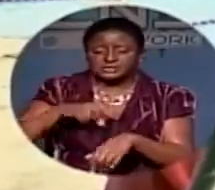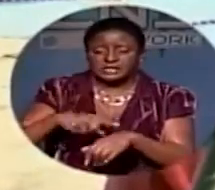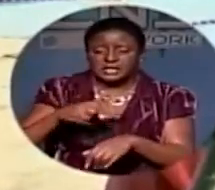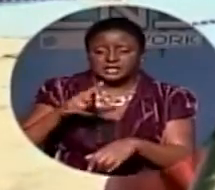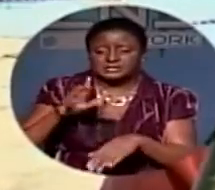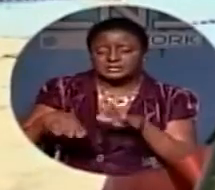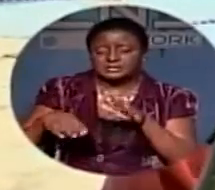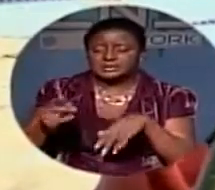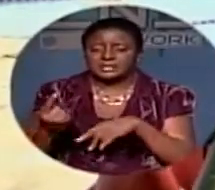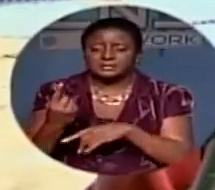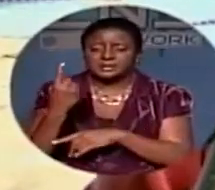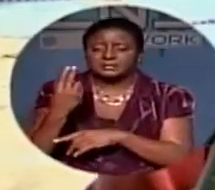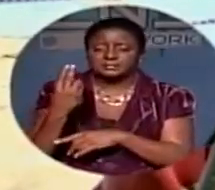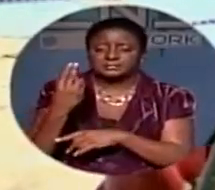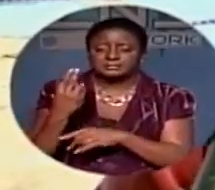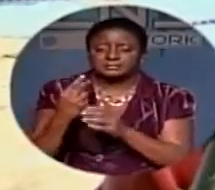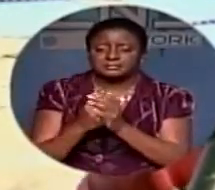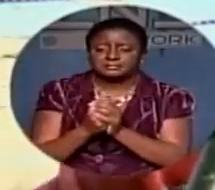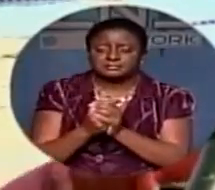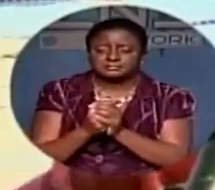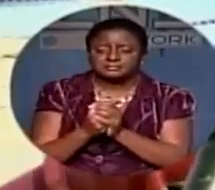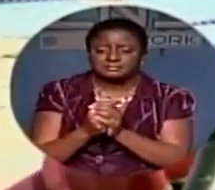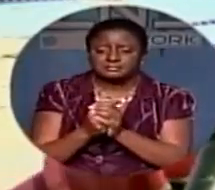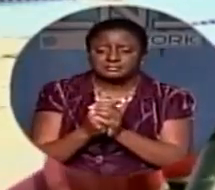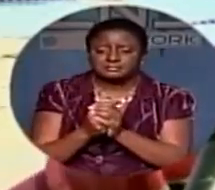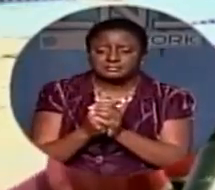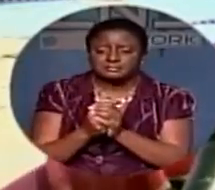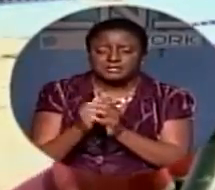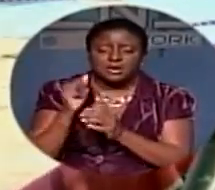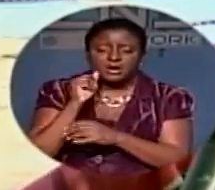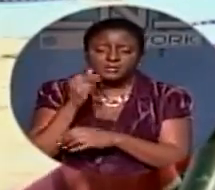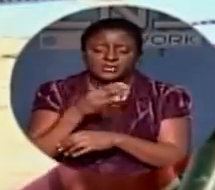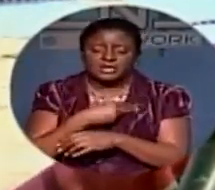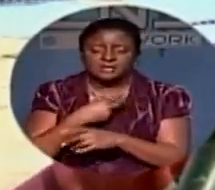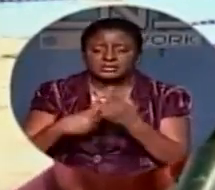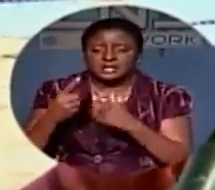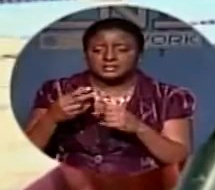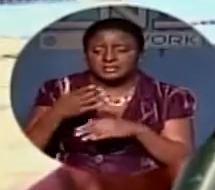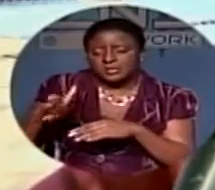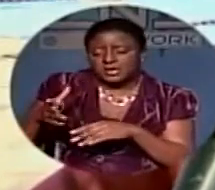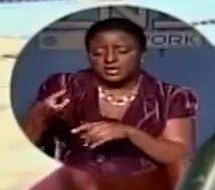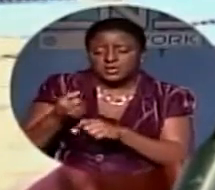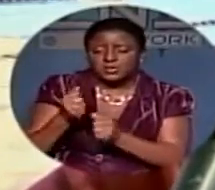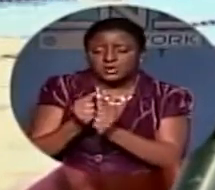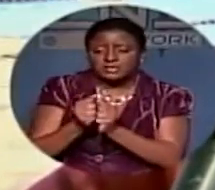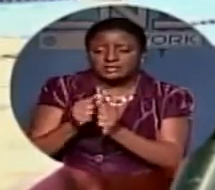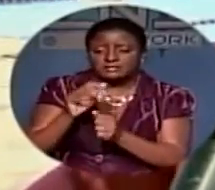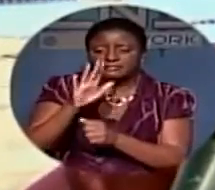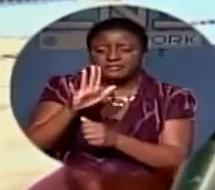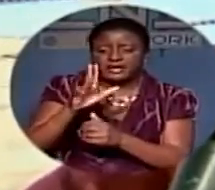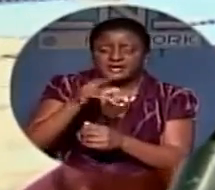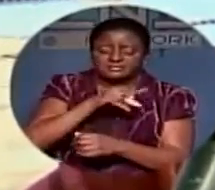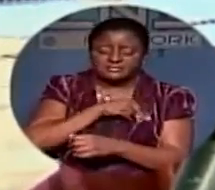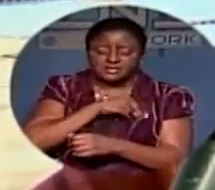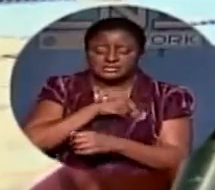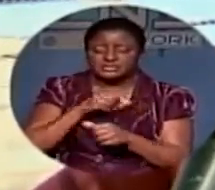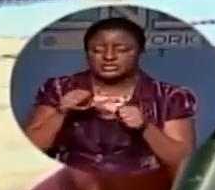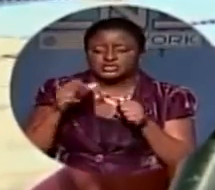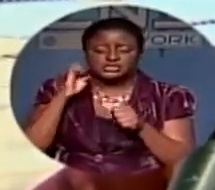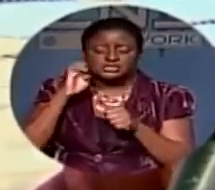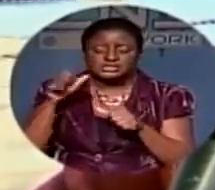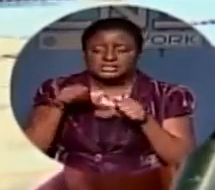year. You know, she was like one of the last ones to be added to the team, and she came away with 5 medals. And she's still going to be 12 and under this year, so you're going to look out for her.